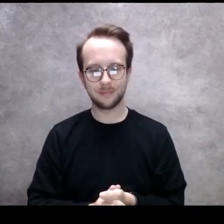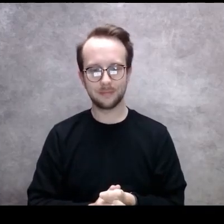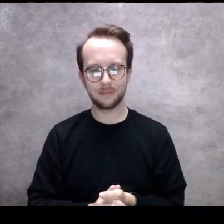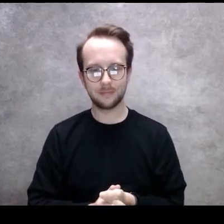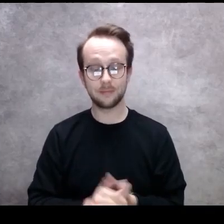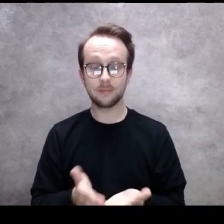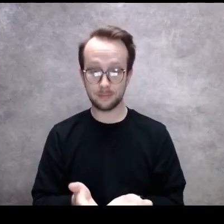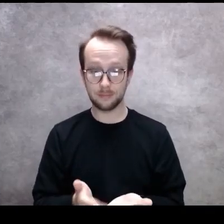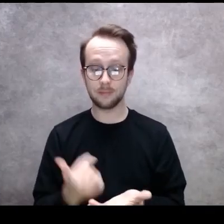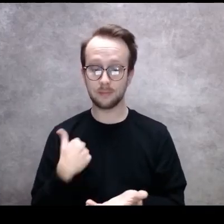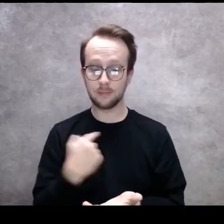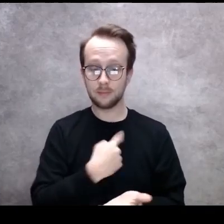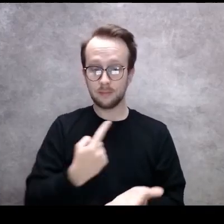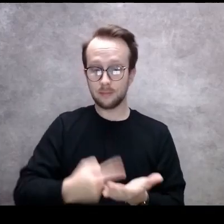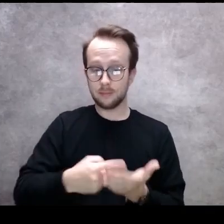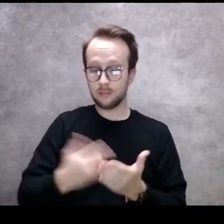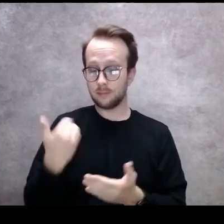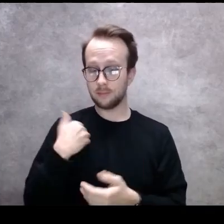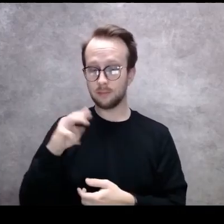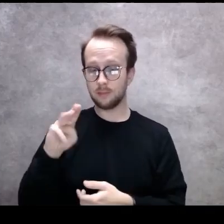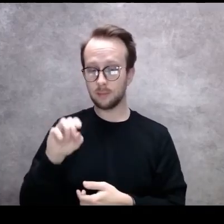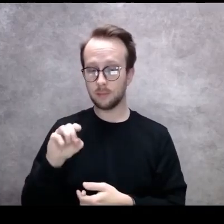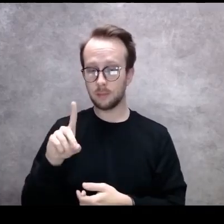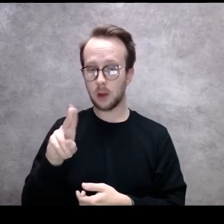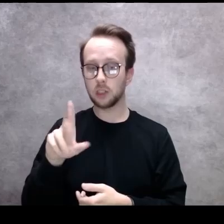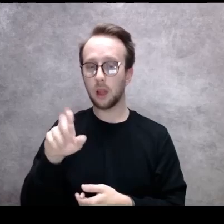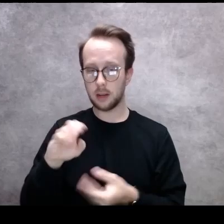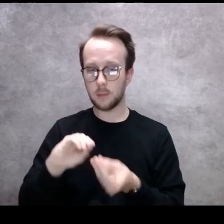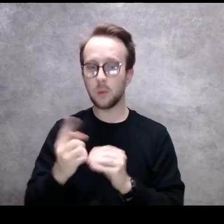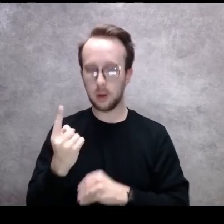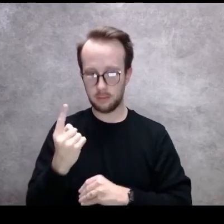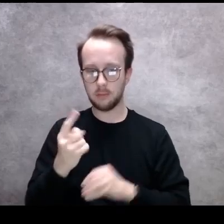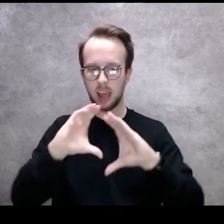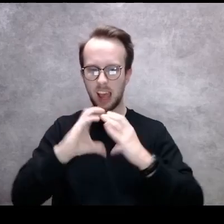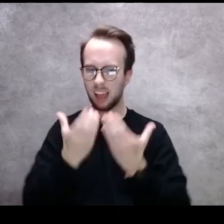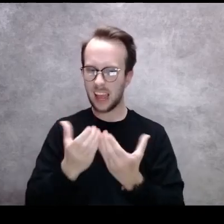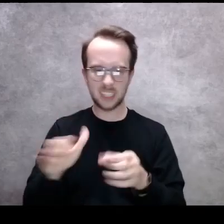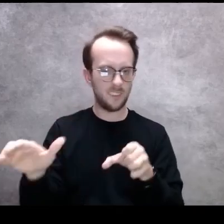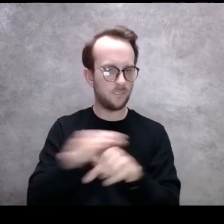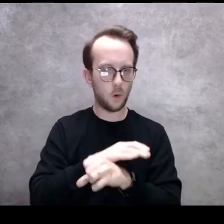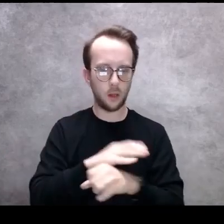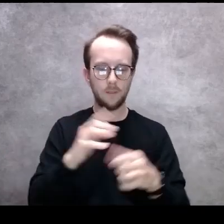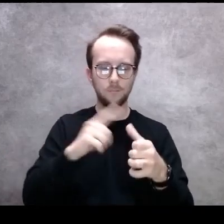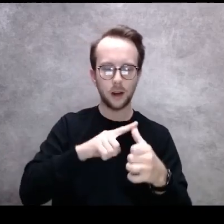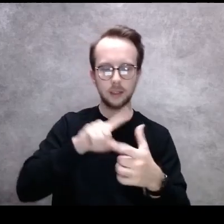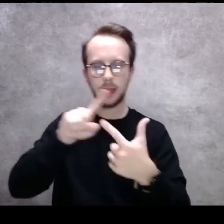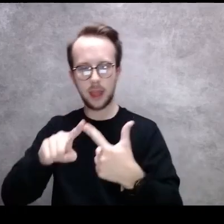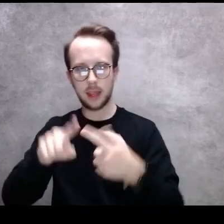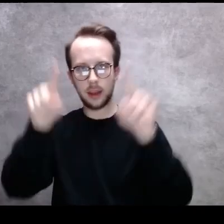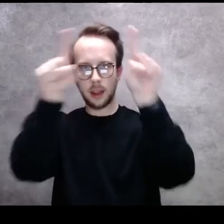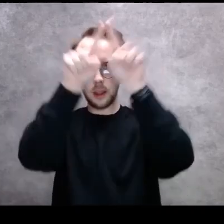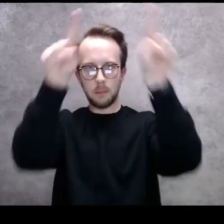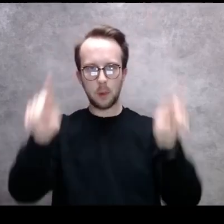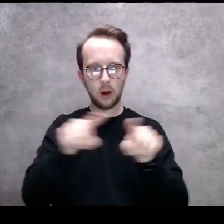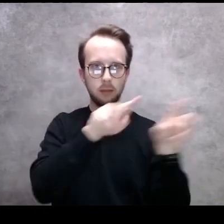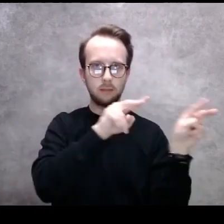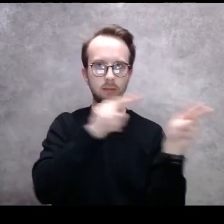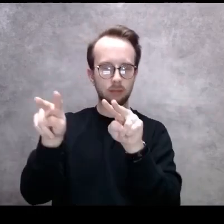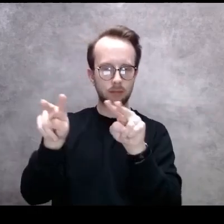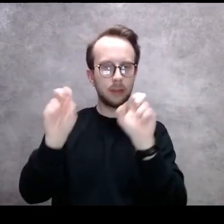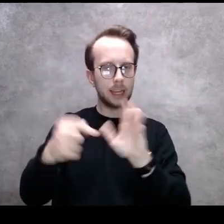As we discussed in Module 1, a classroom-wide first-then board can be used to show all students parts of the routine